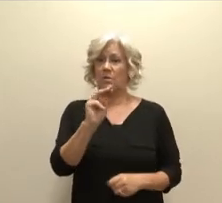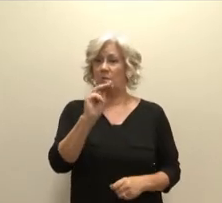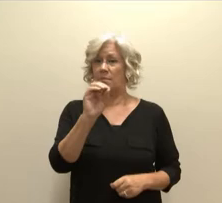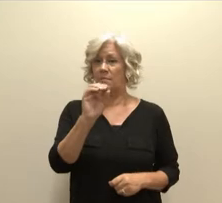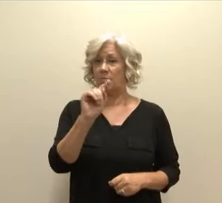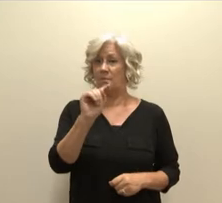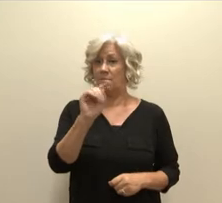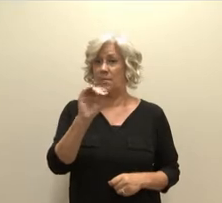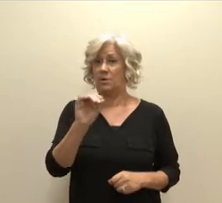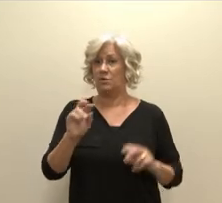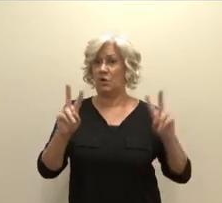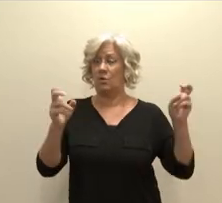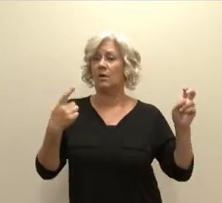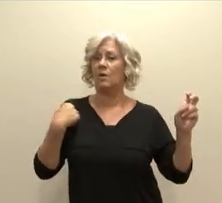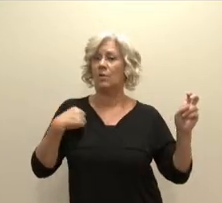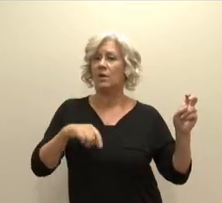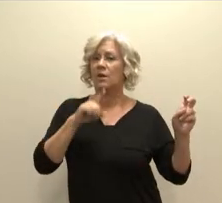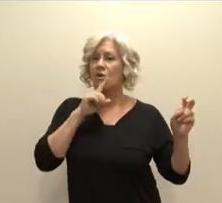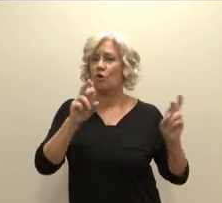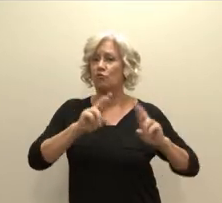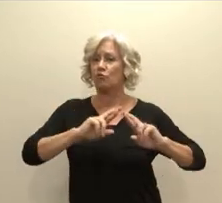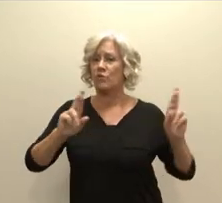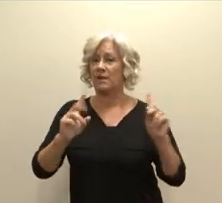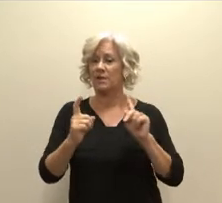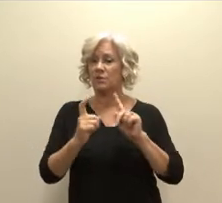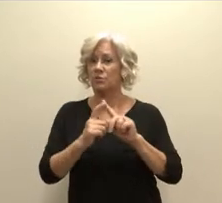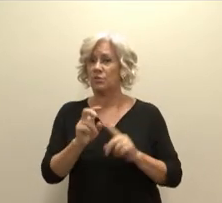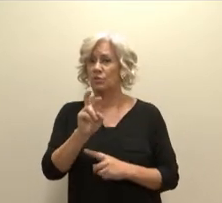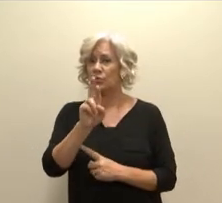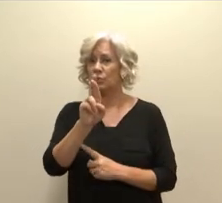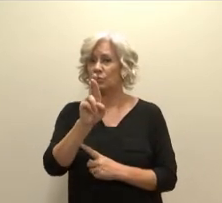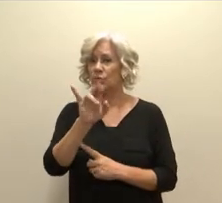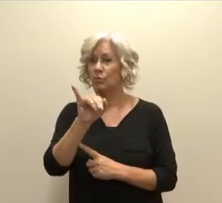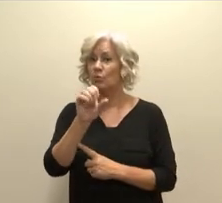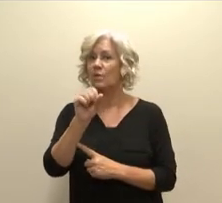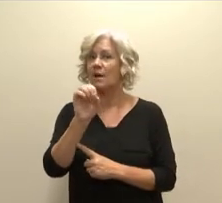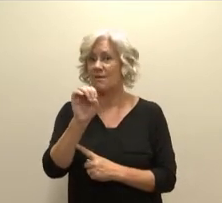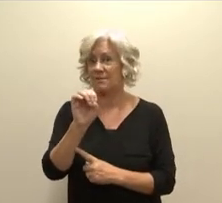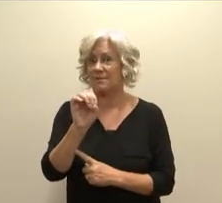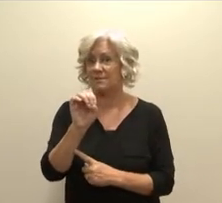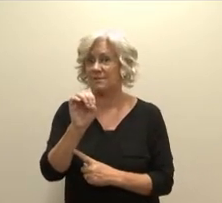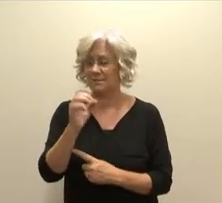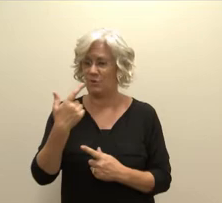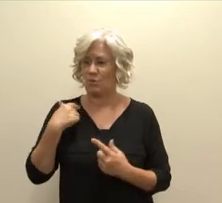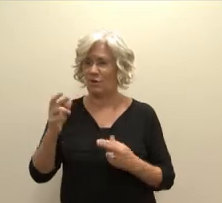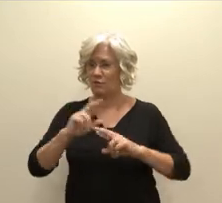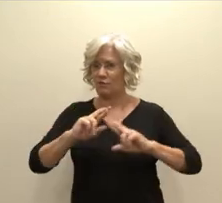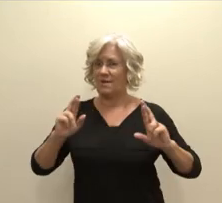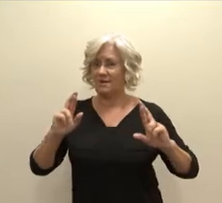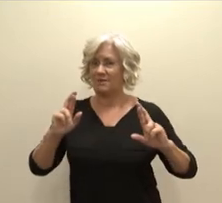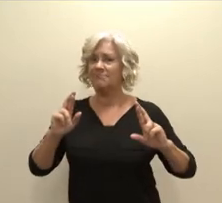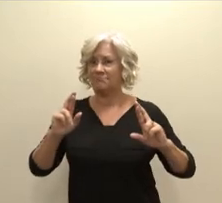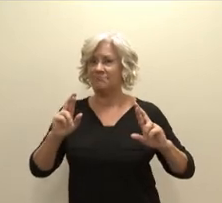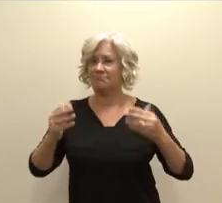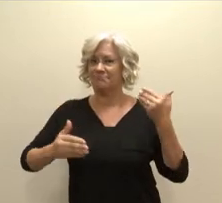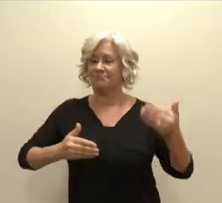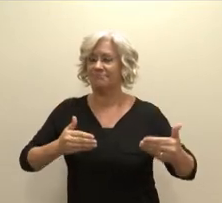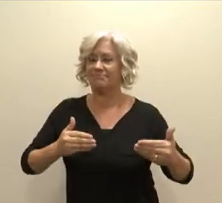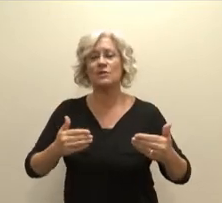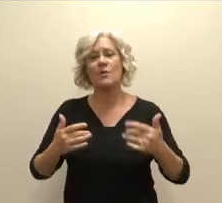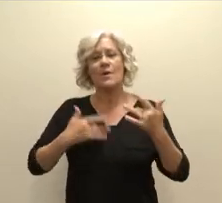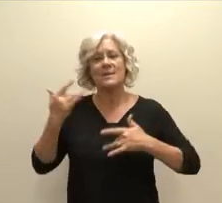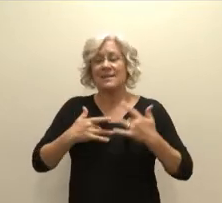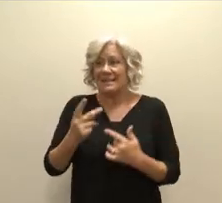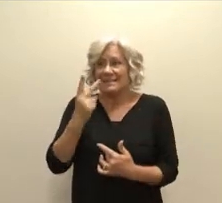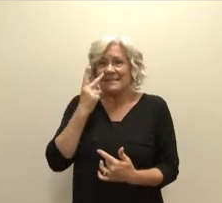we're about to rise. And so I think that we are in poise to do that. And I'm anxious to